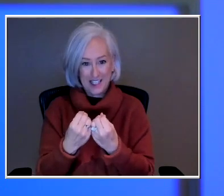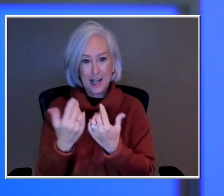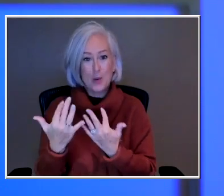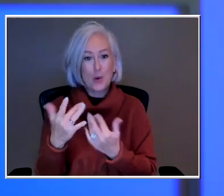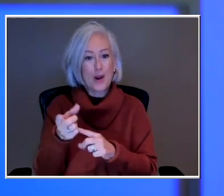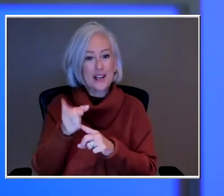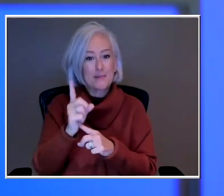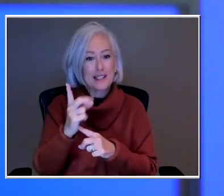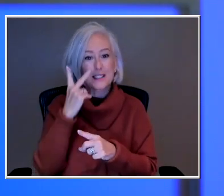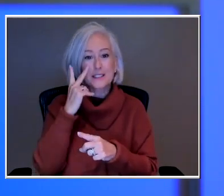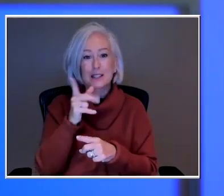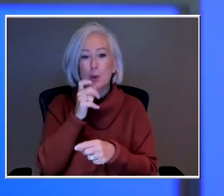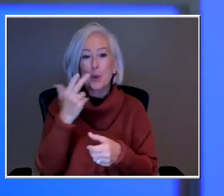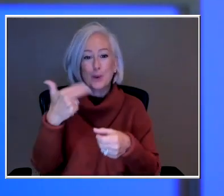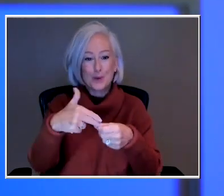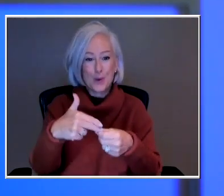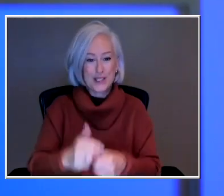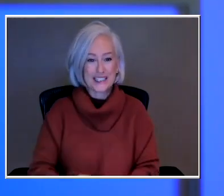would like to go first.